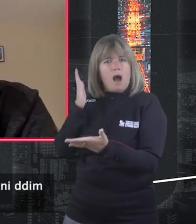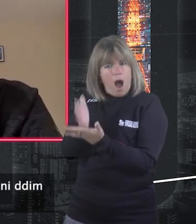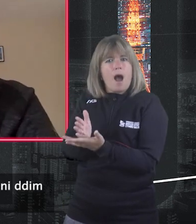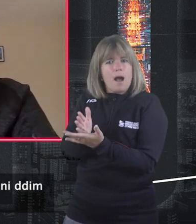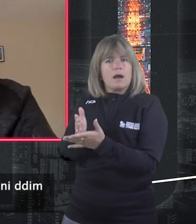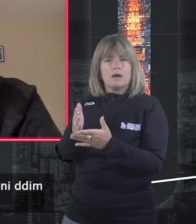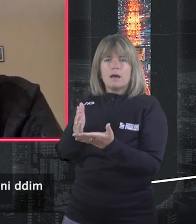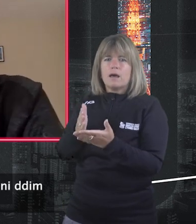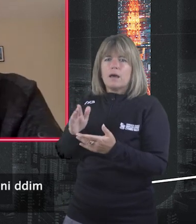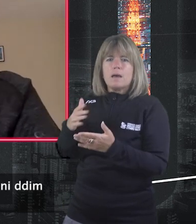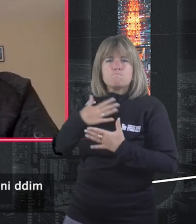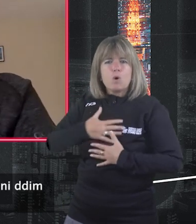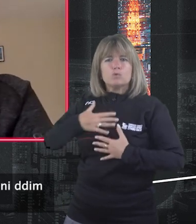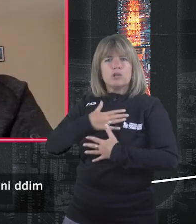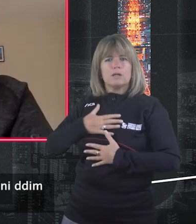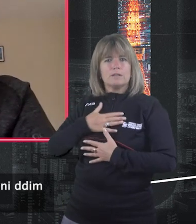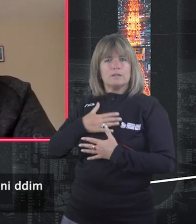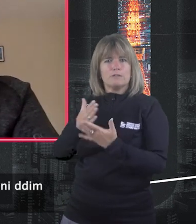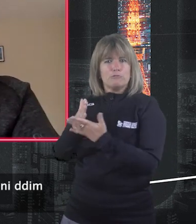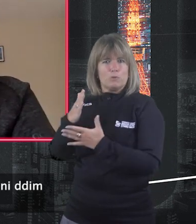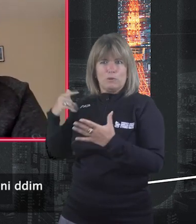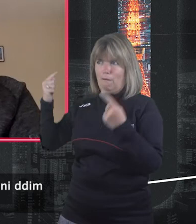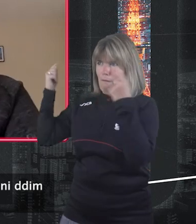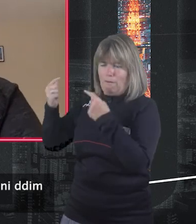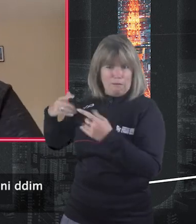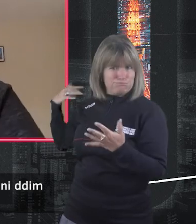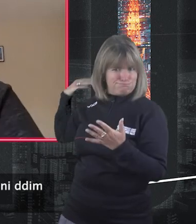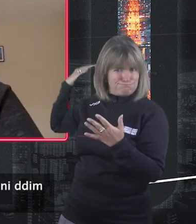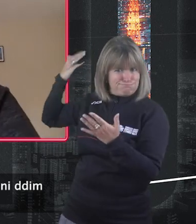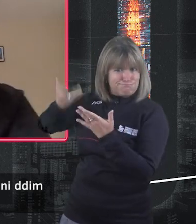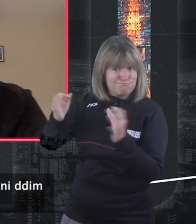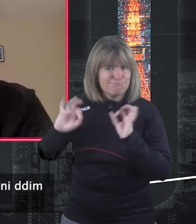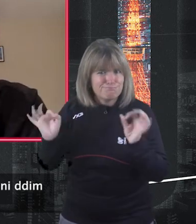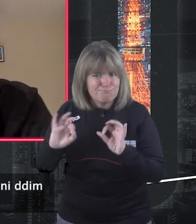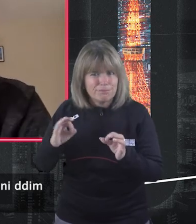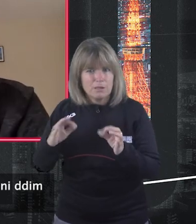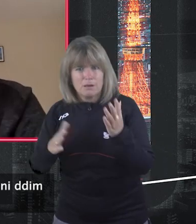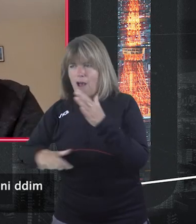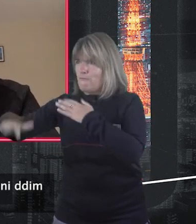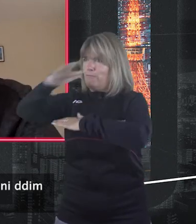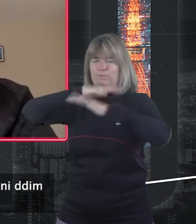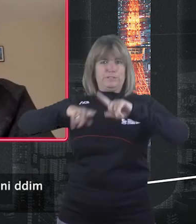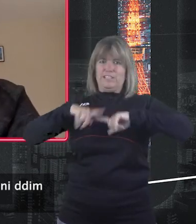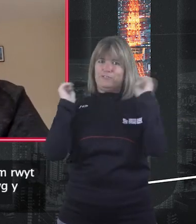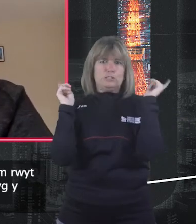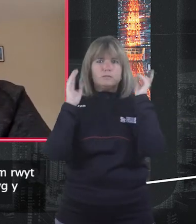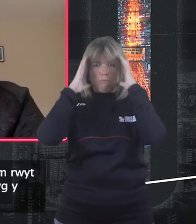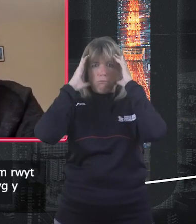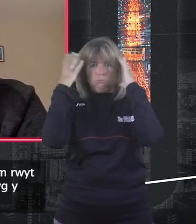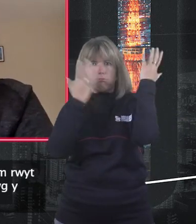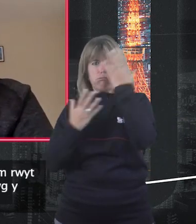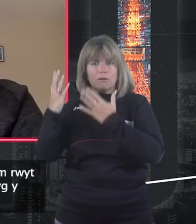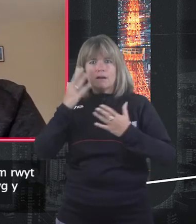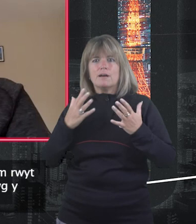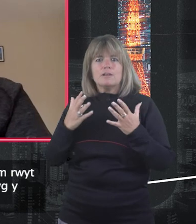just a real, it was quite emotional as well, because we haven't competed for such a long time in that environment. And